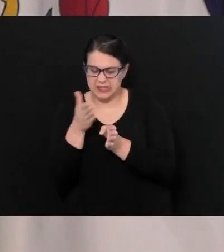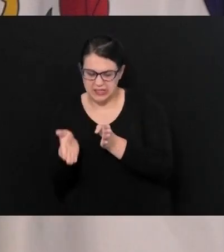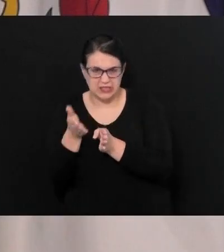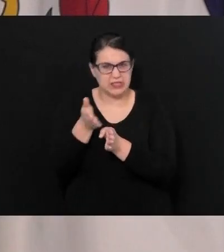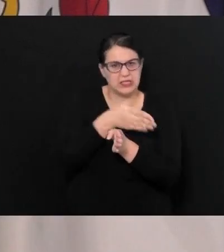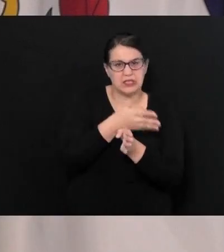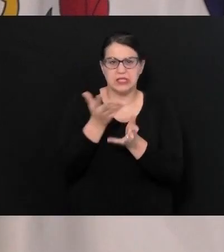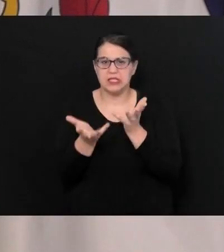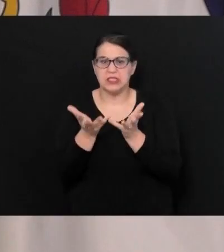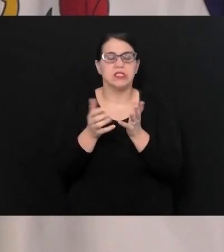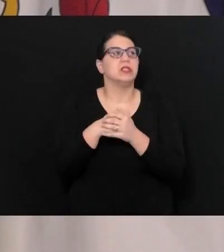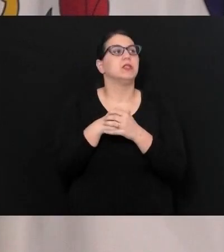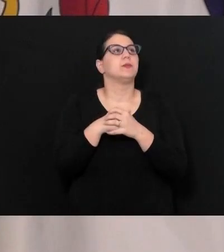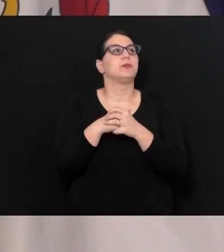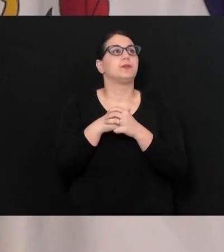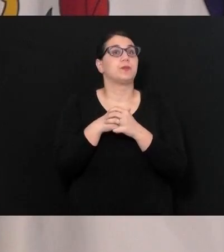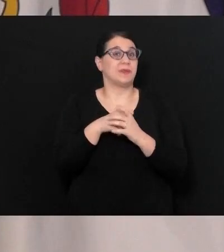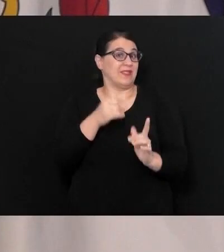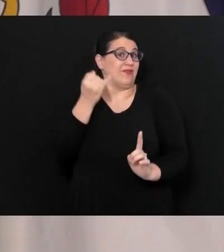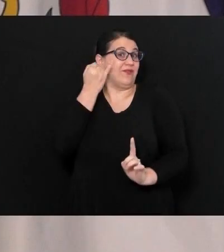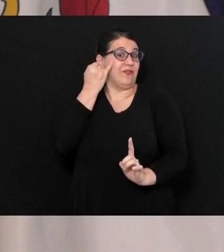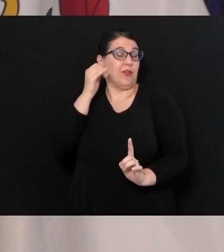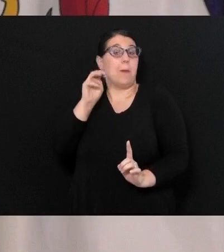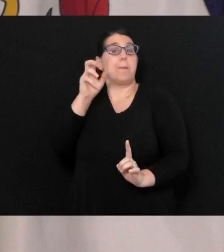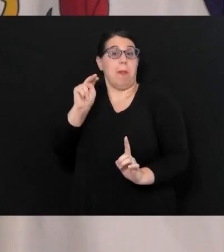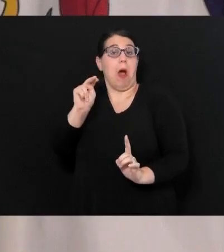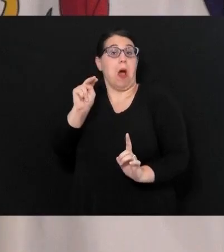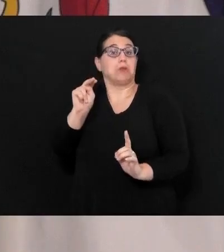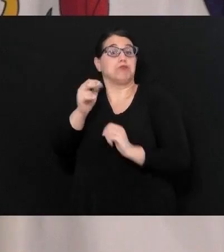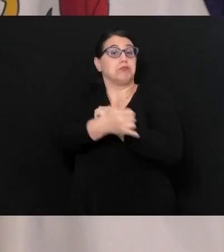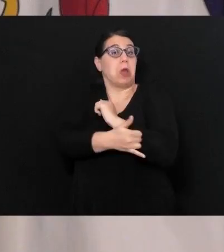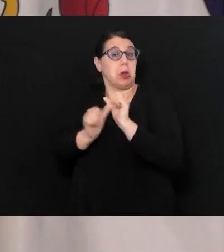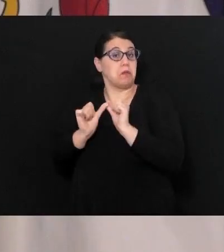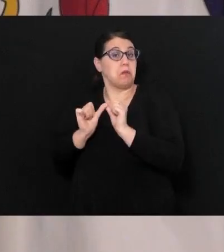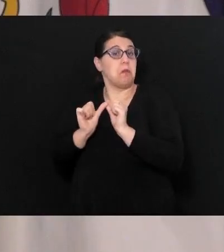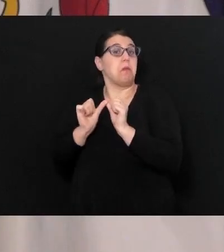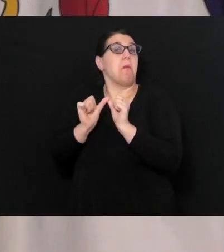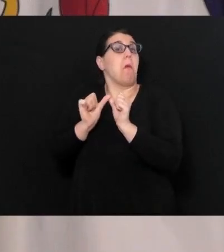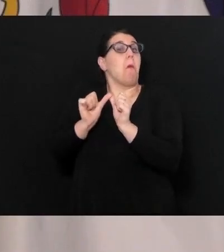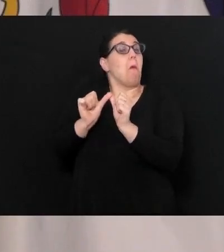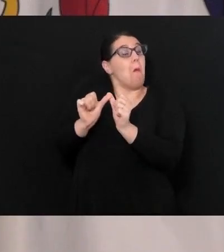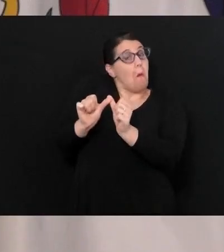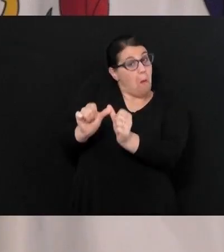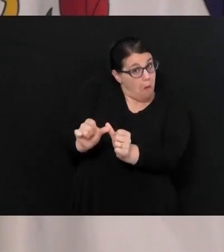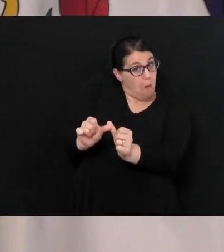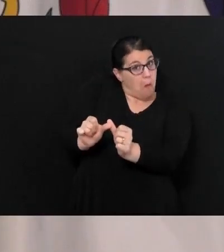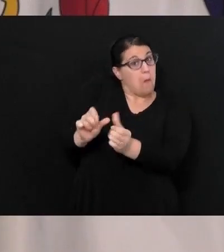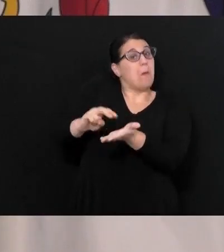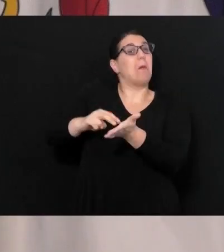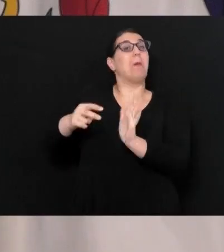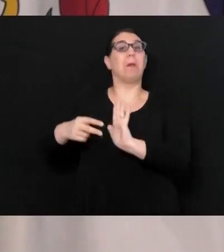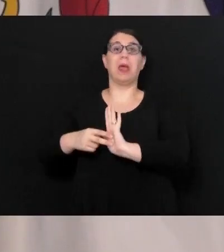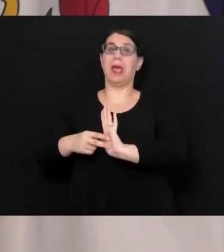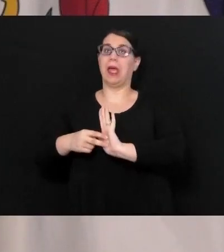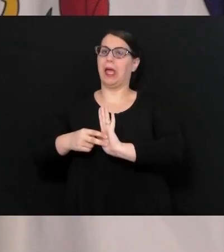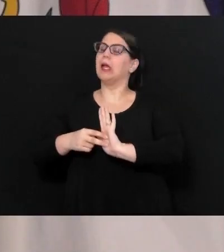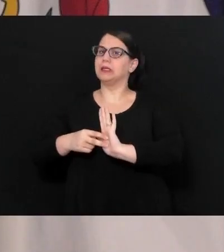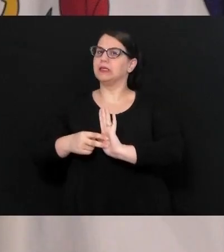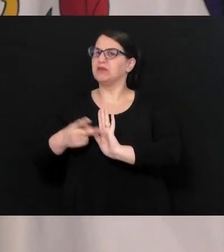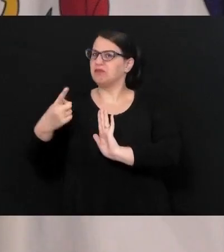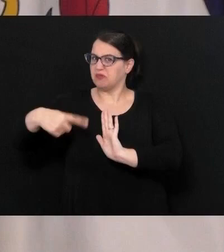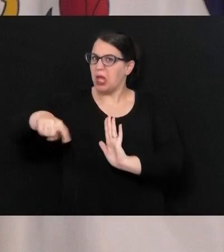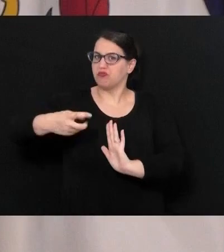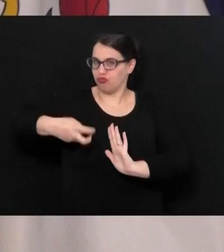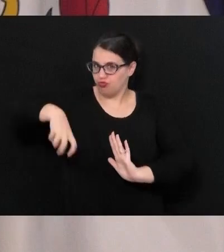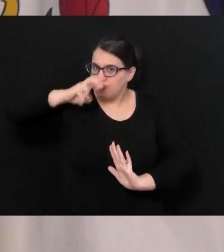Mon County continues to trend the way we're trending, the bar owners and the people will really follow the guidelines and